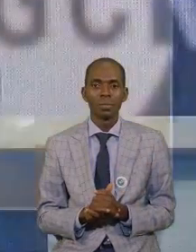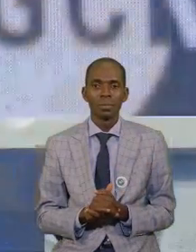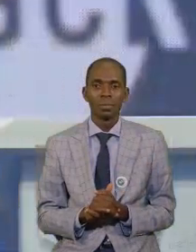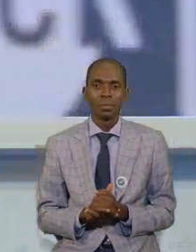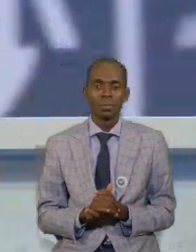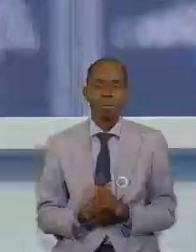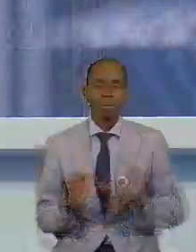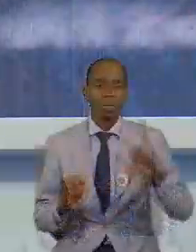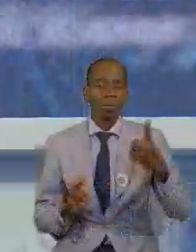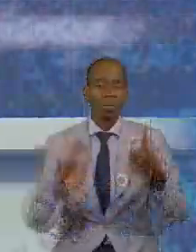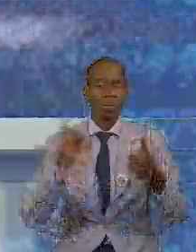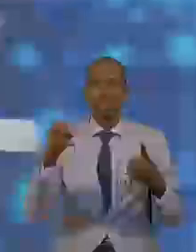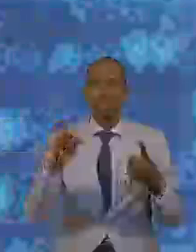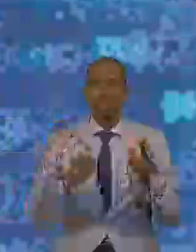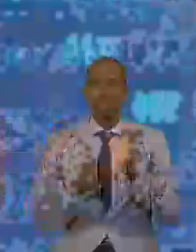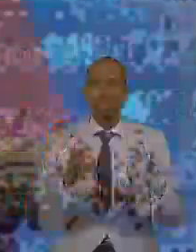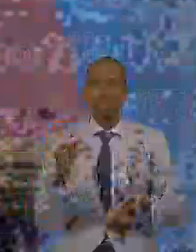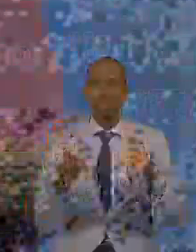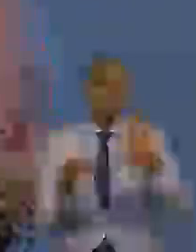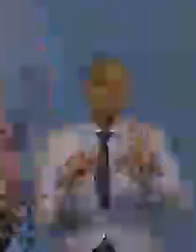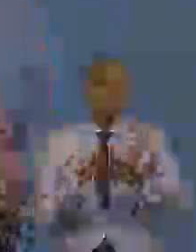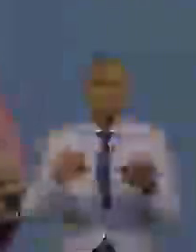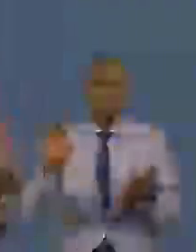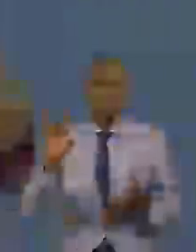First John chapter 5 verse 18.